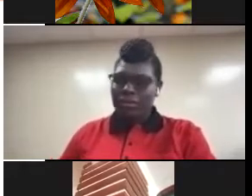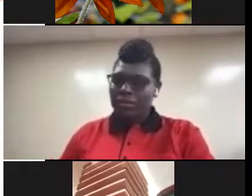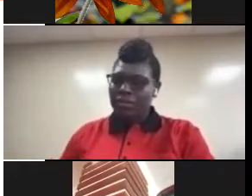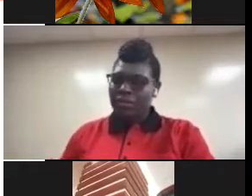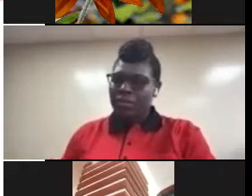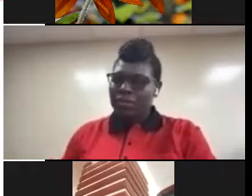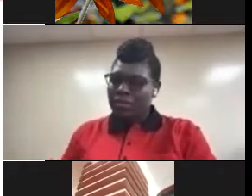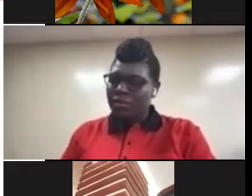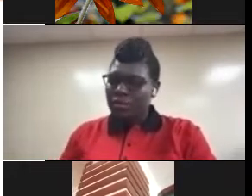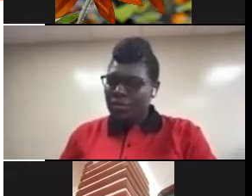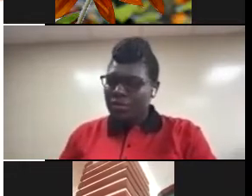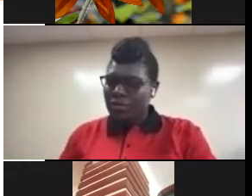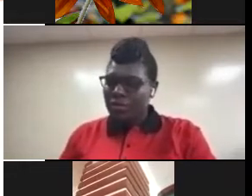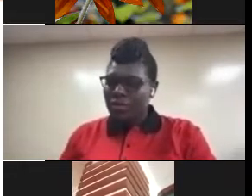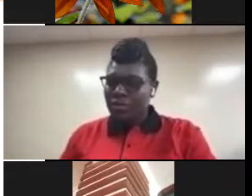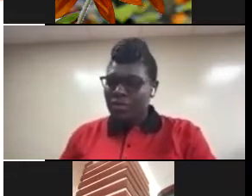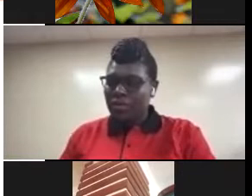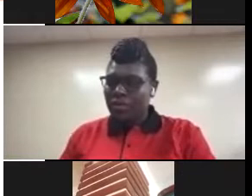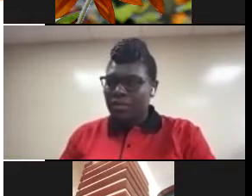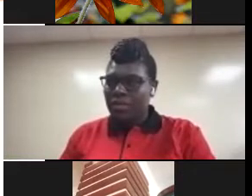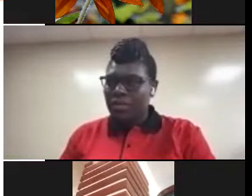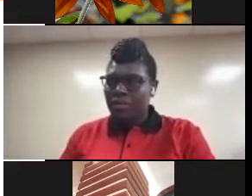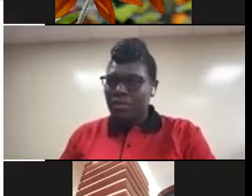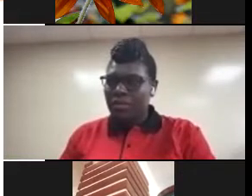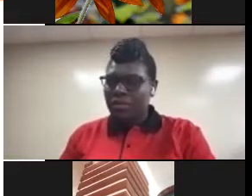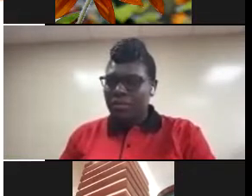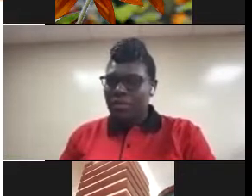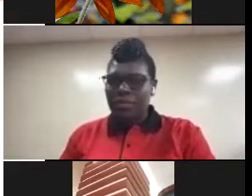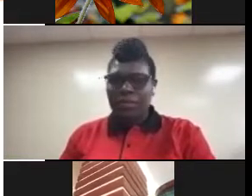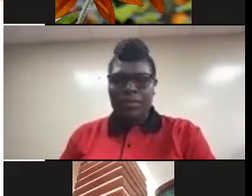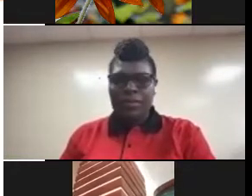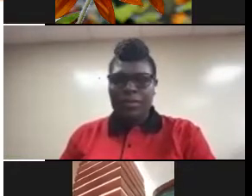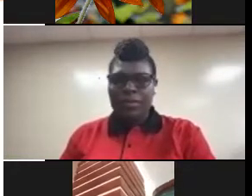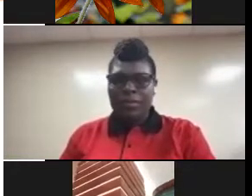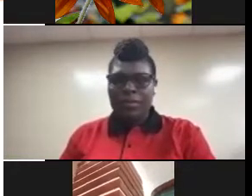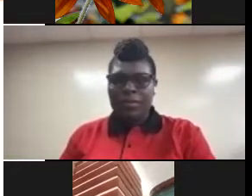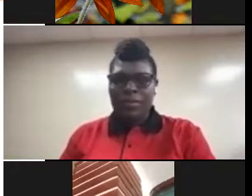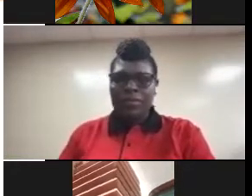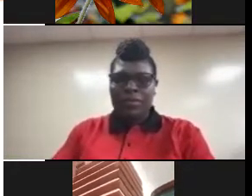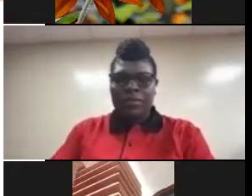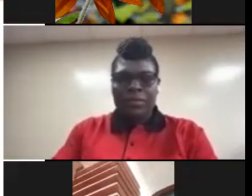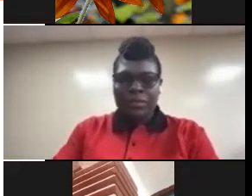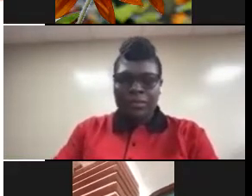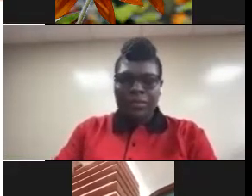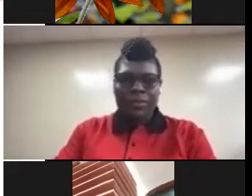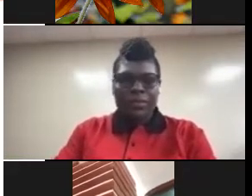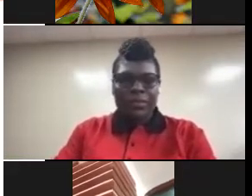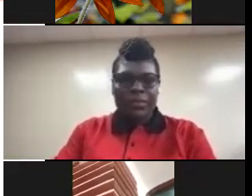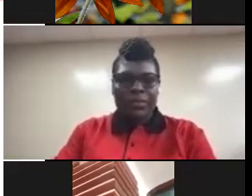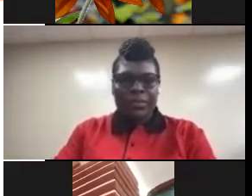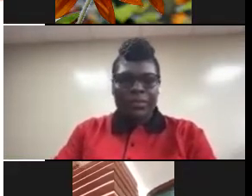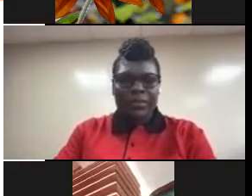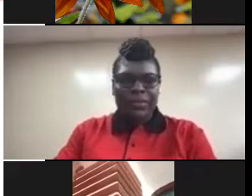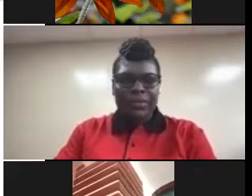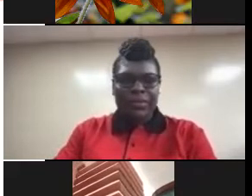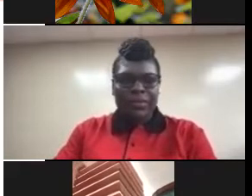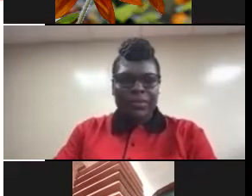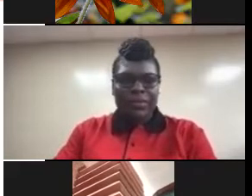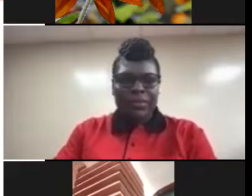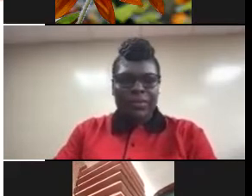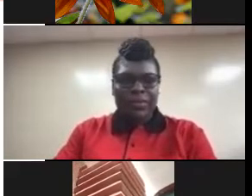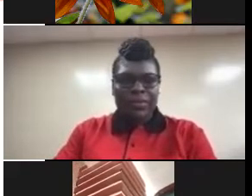students who are of special needs or mainstream are also welcome to the event to participate in the